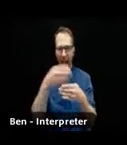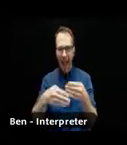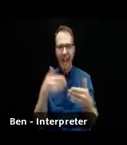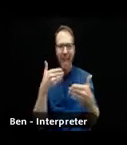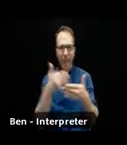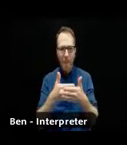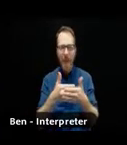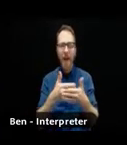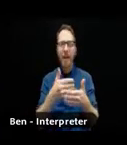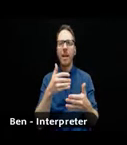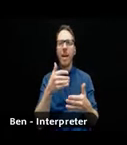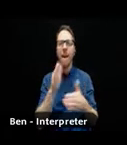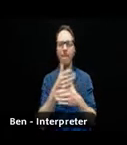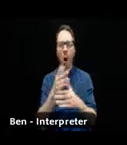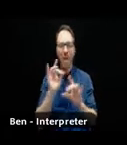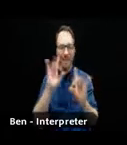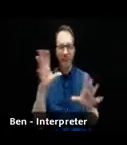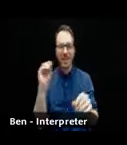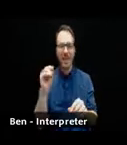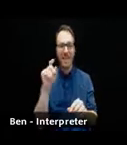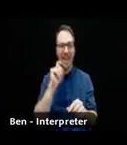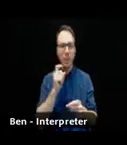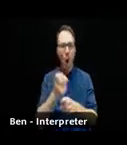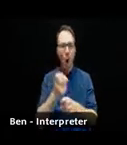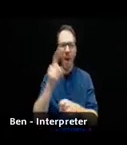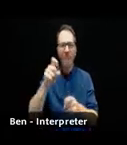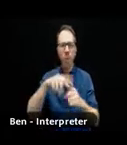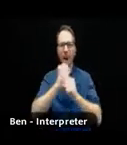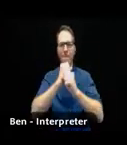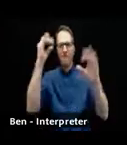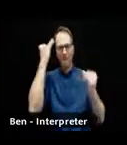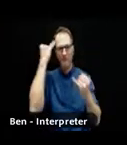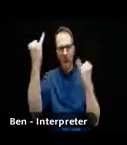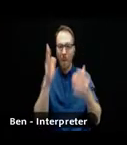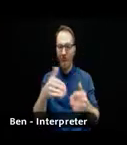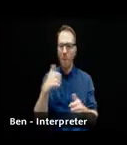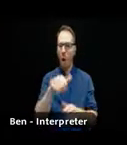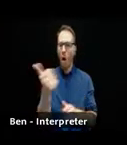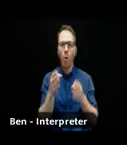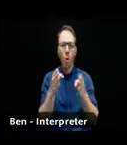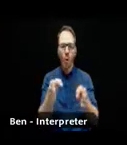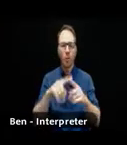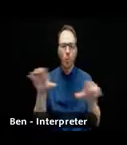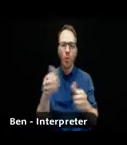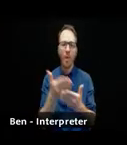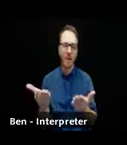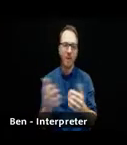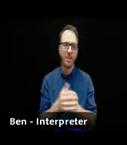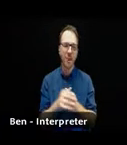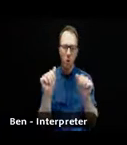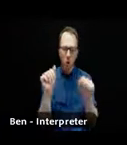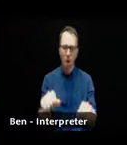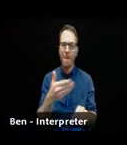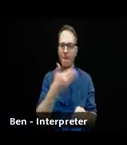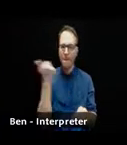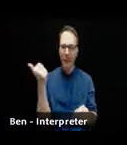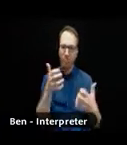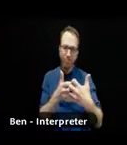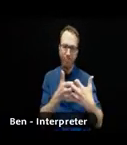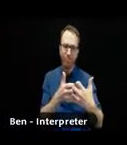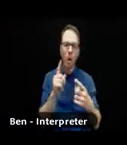harm, I think we really need to imagine that there might be other ways of doing things that could be better suited to